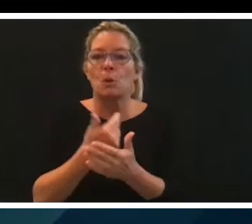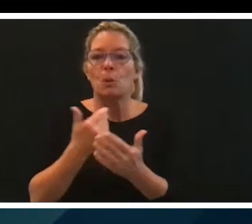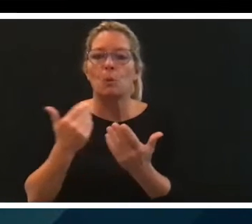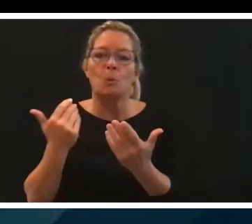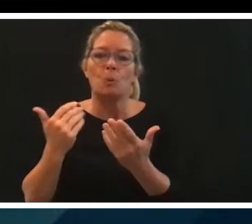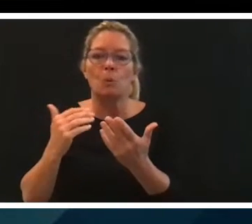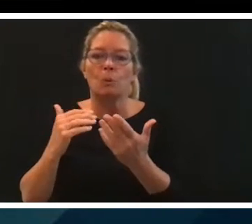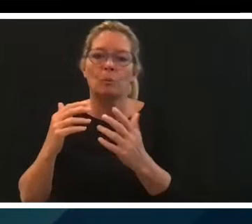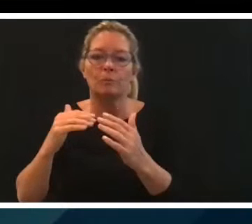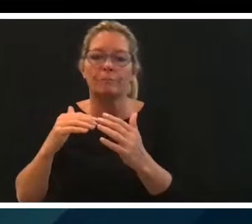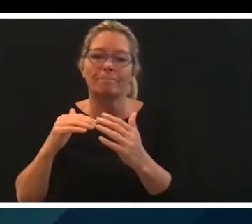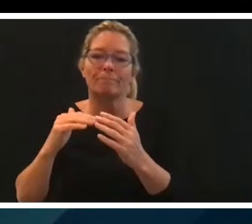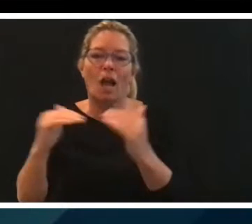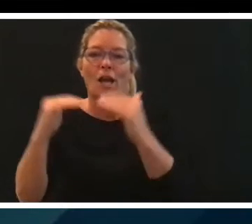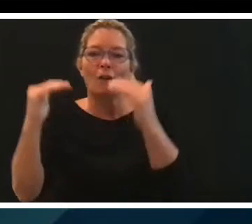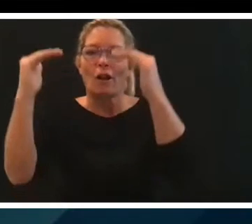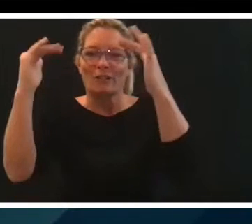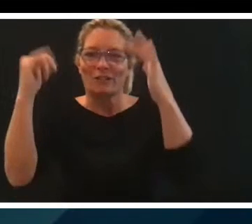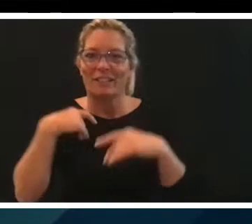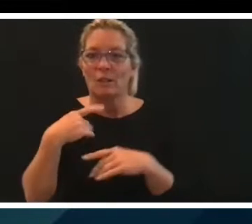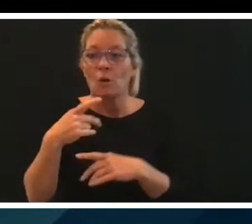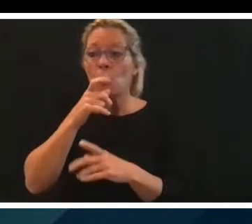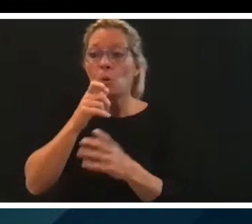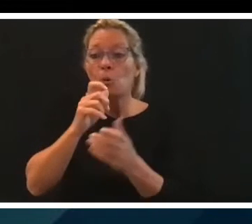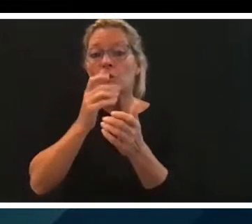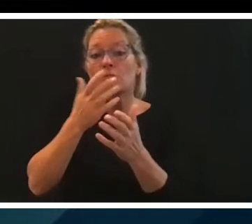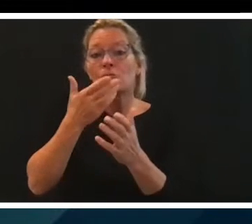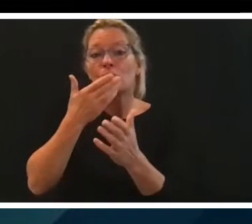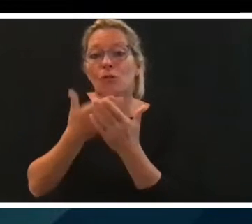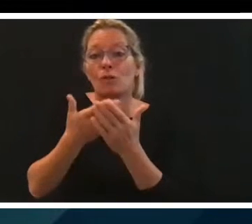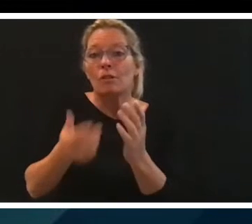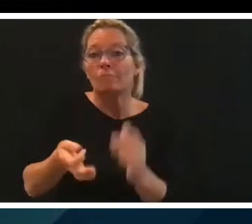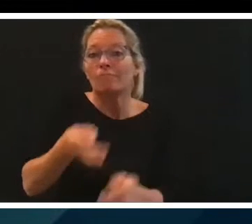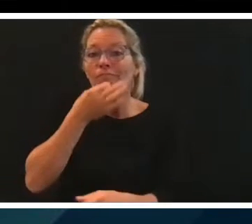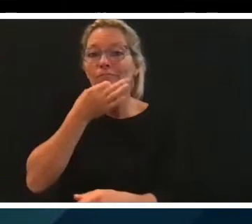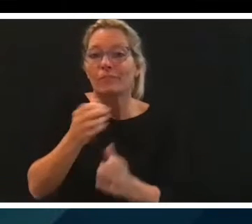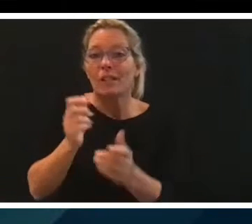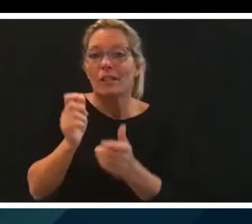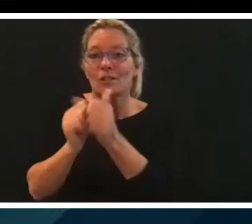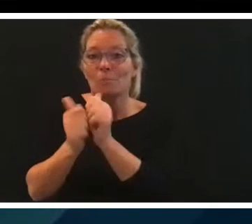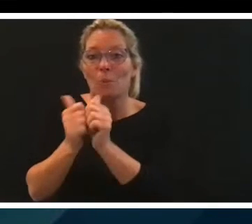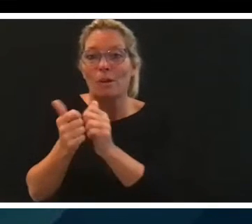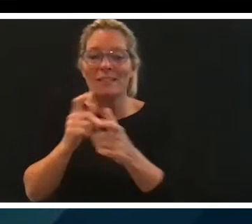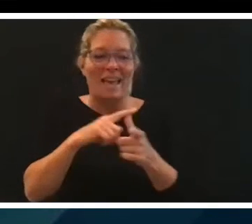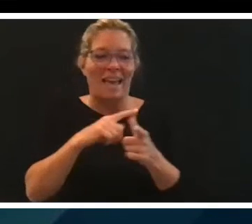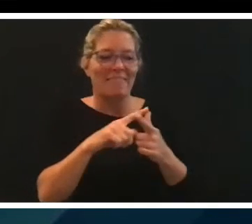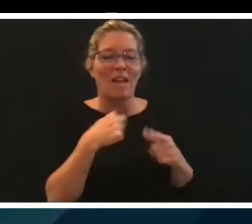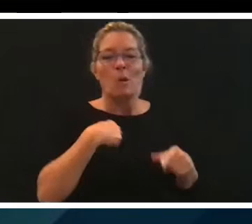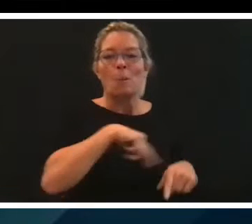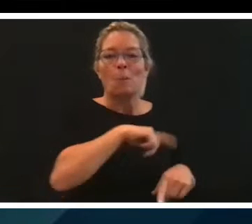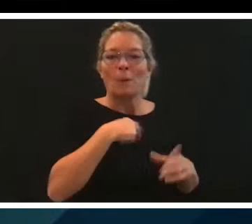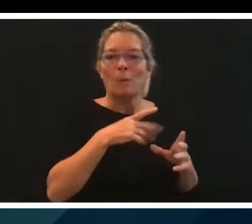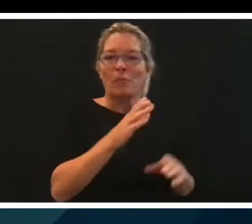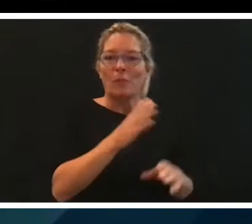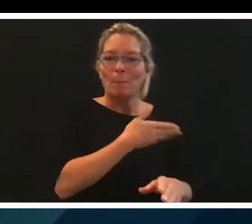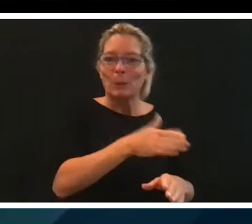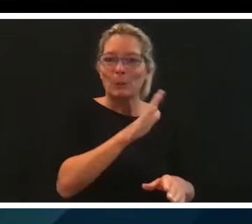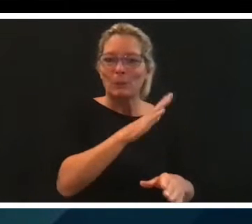sports. And then there were the music guys, and we were nuts, and I became one of the guys.